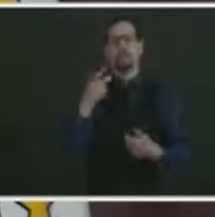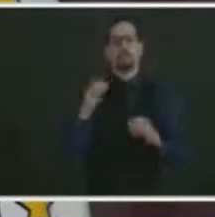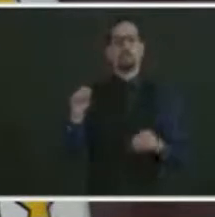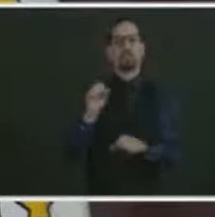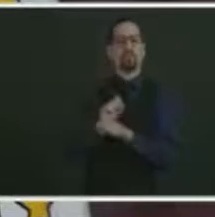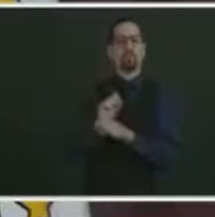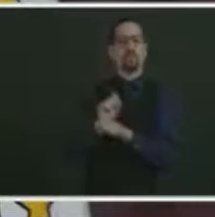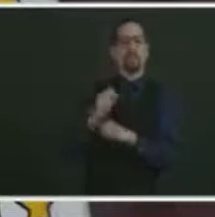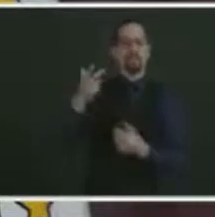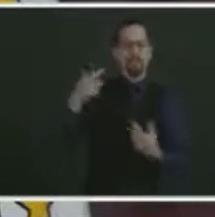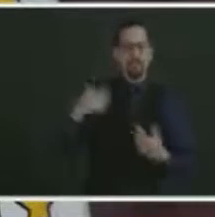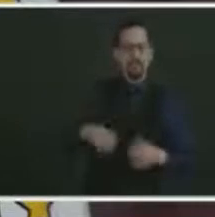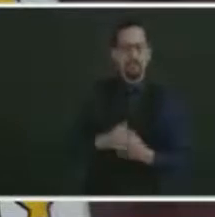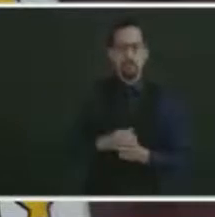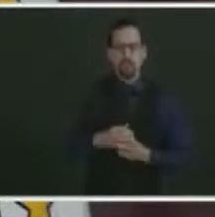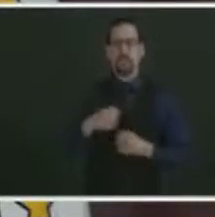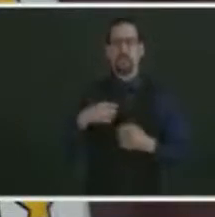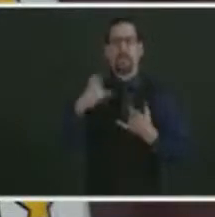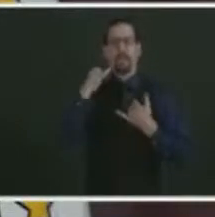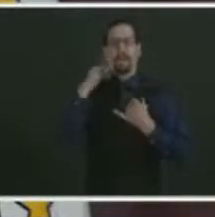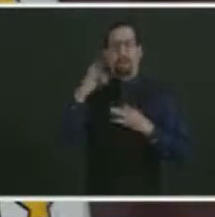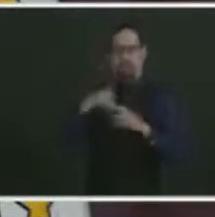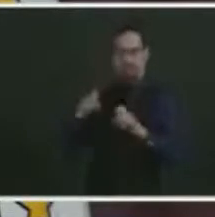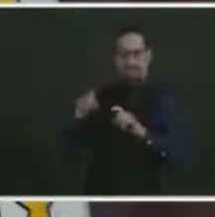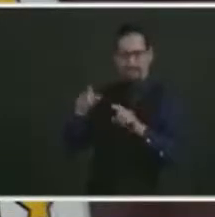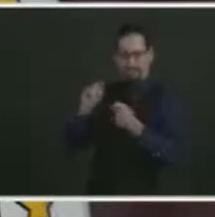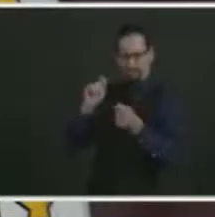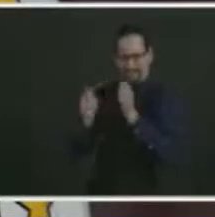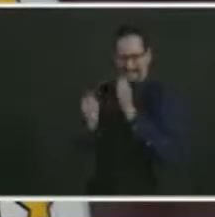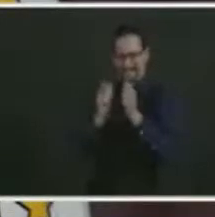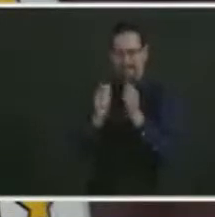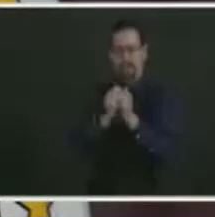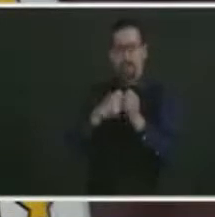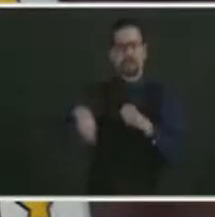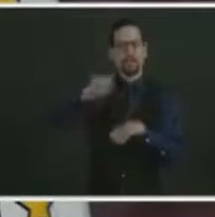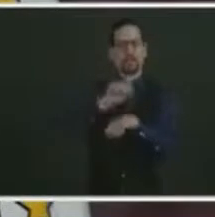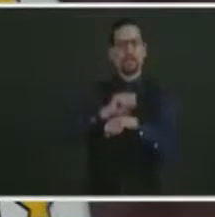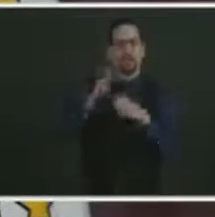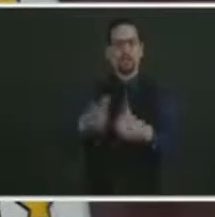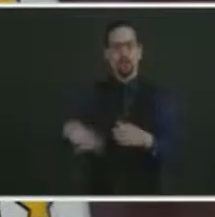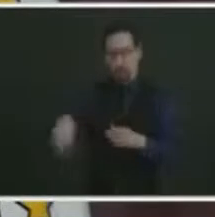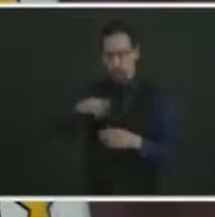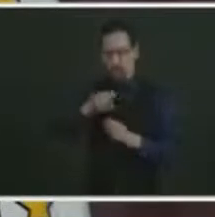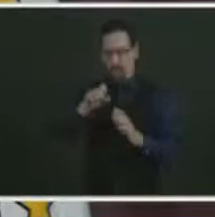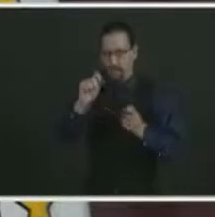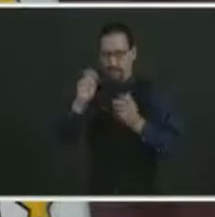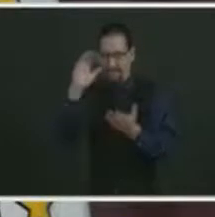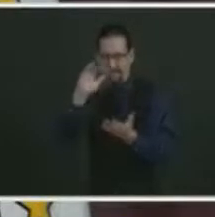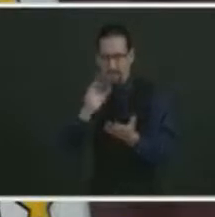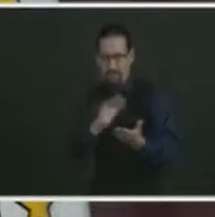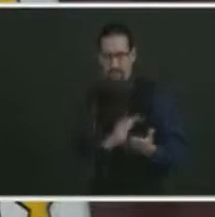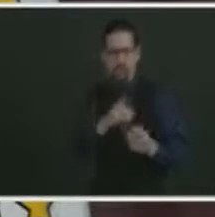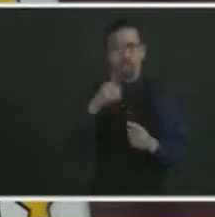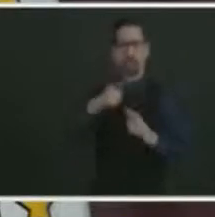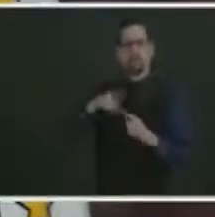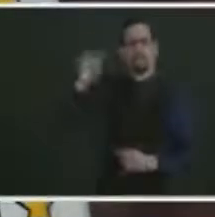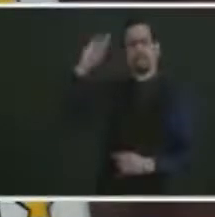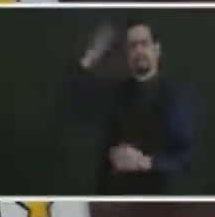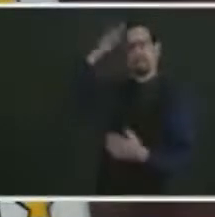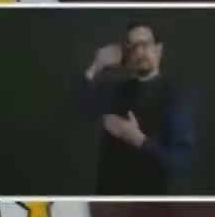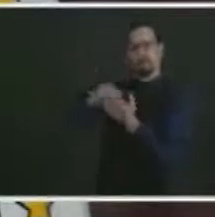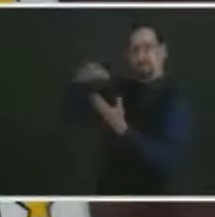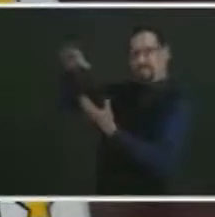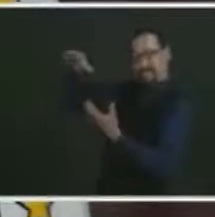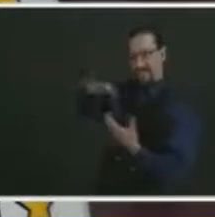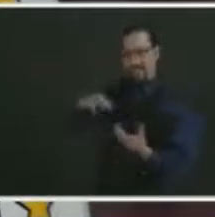deficit without additional federal aid, it will be devastating. There will